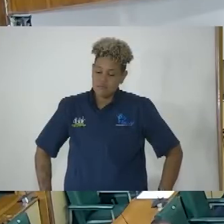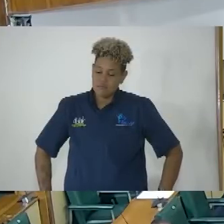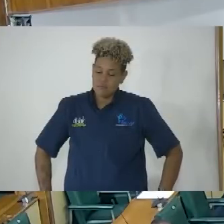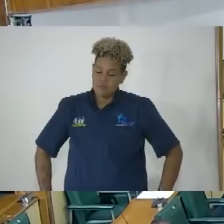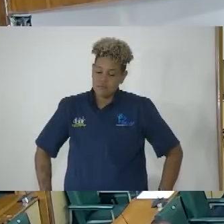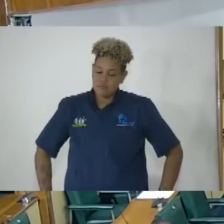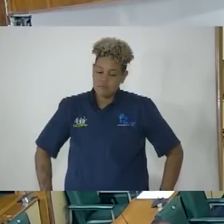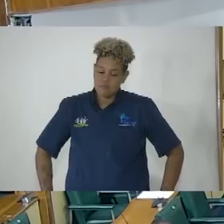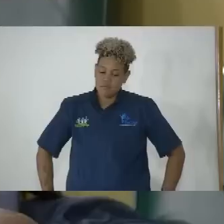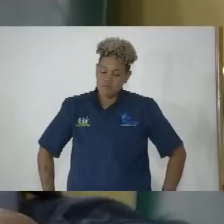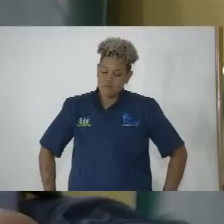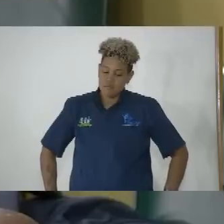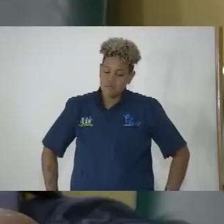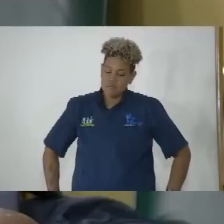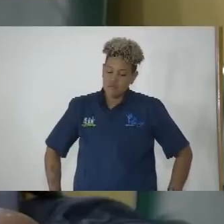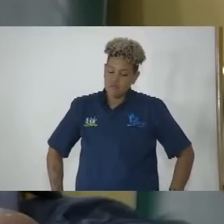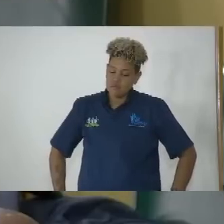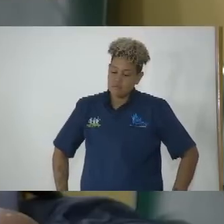Mr. President,